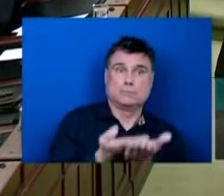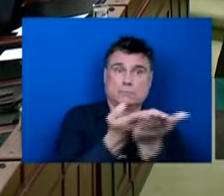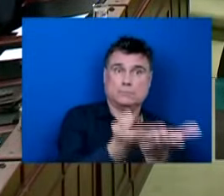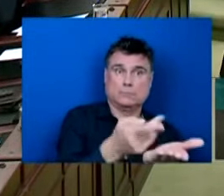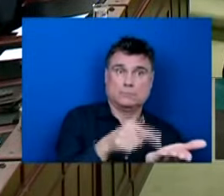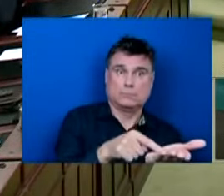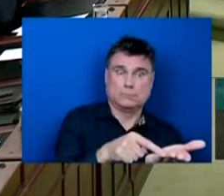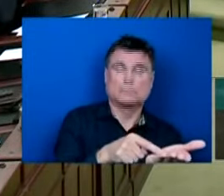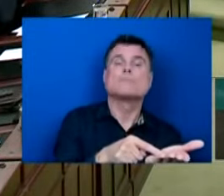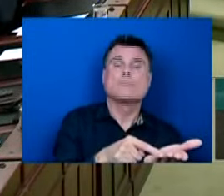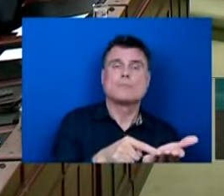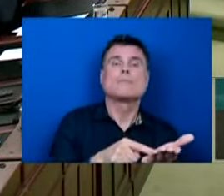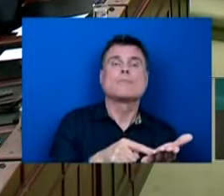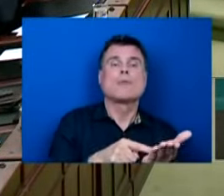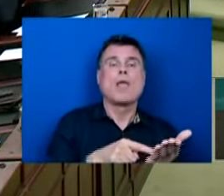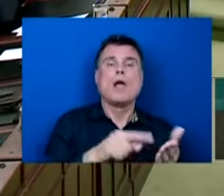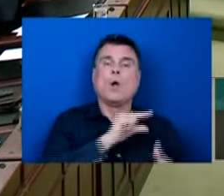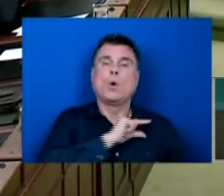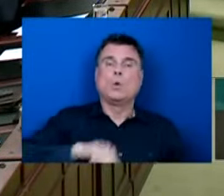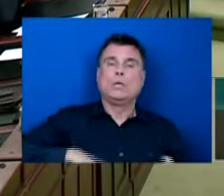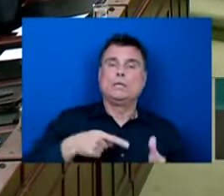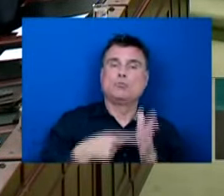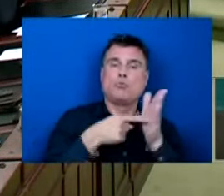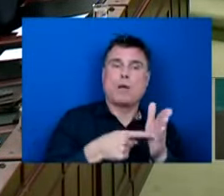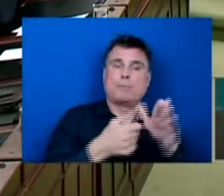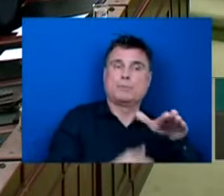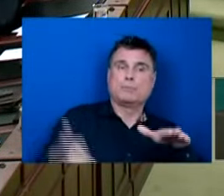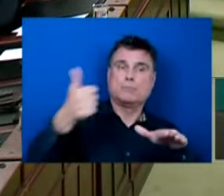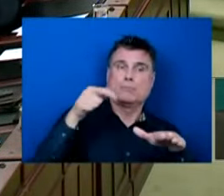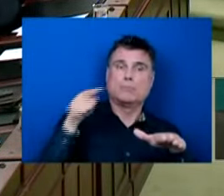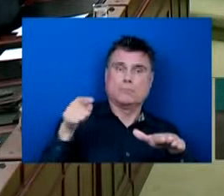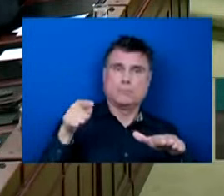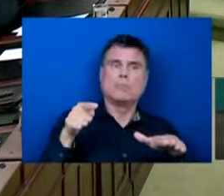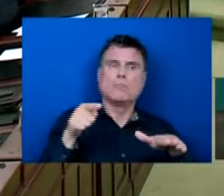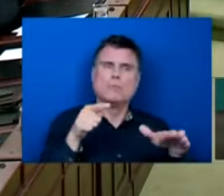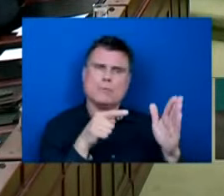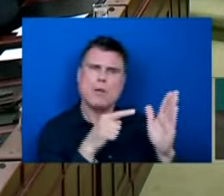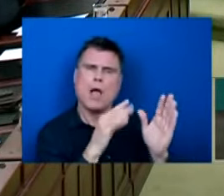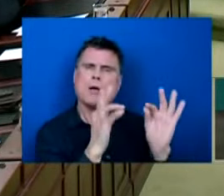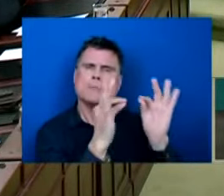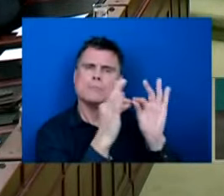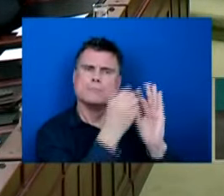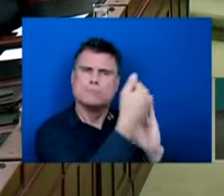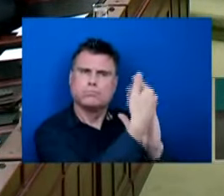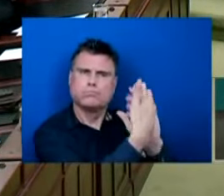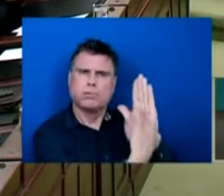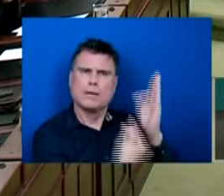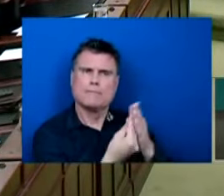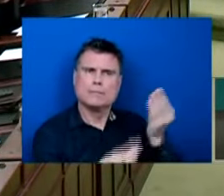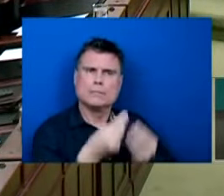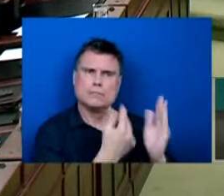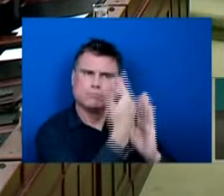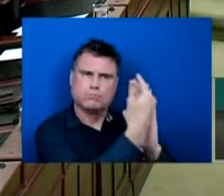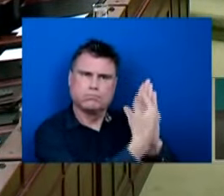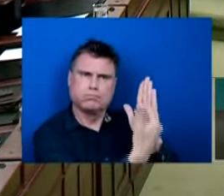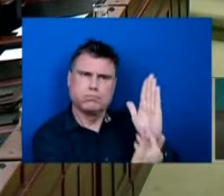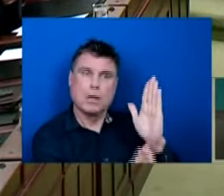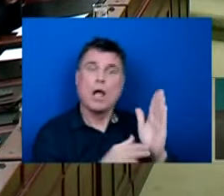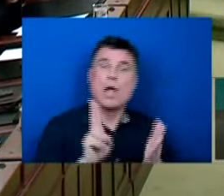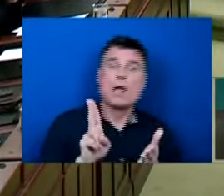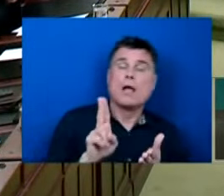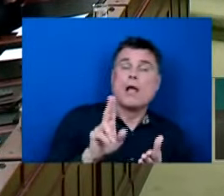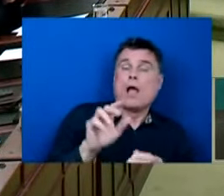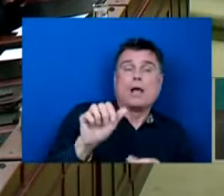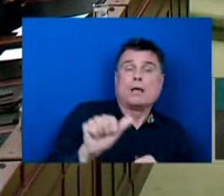of certain sums required by the Government of Alberta to the service of the Province for